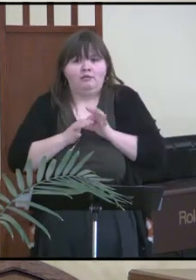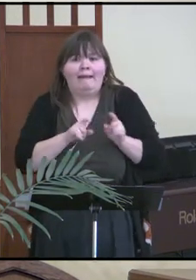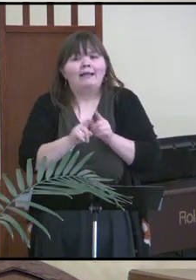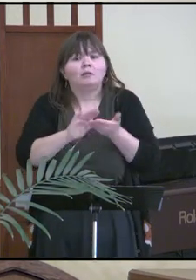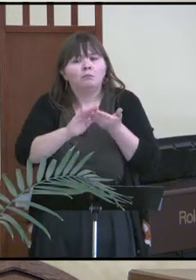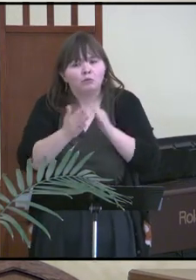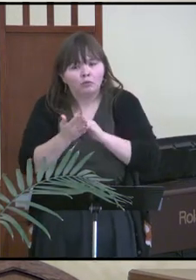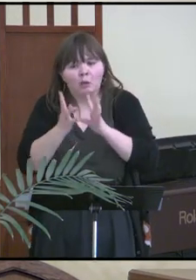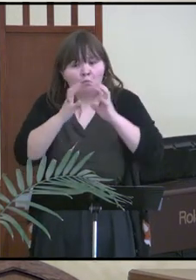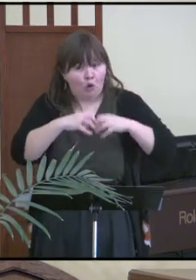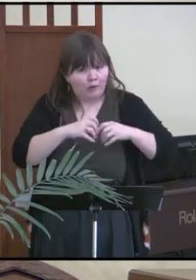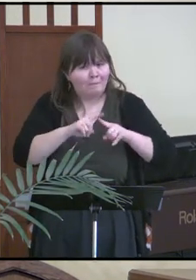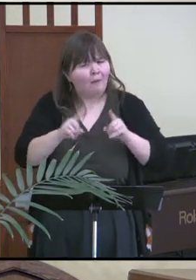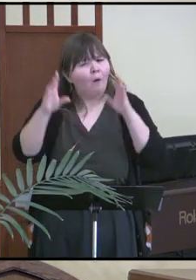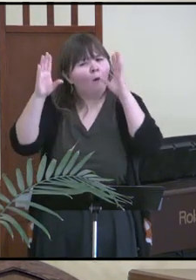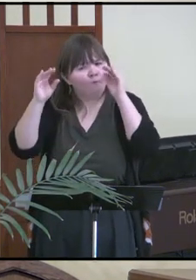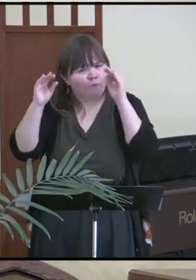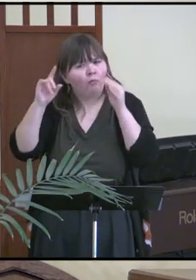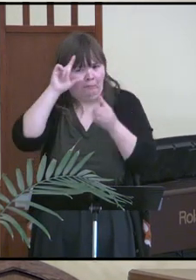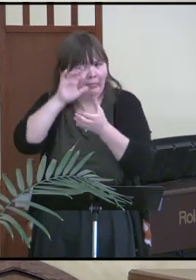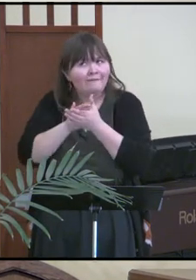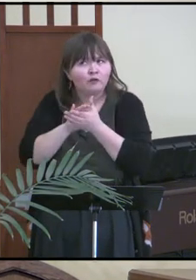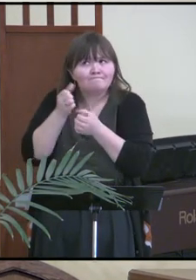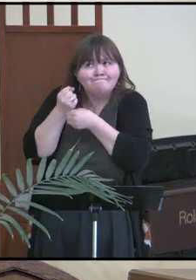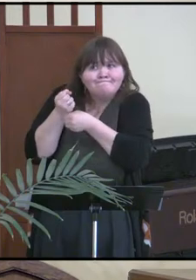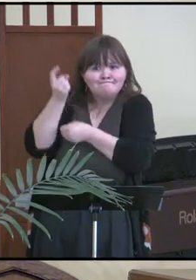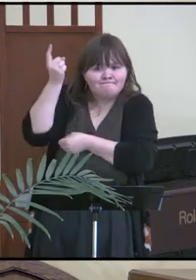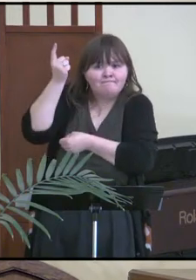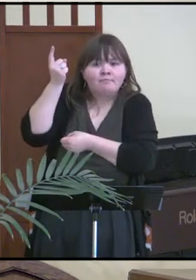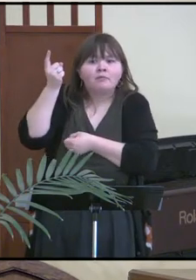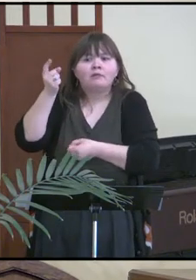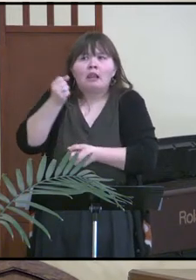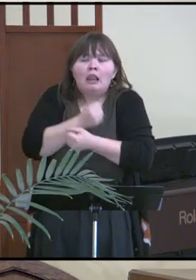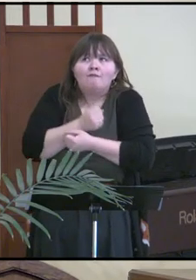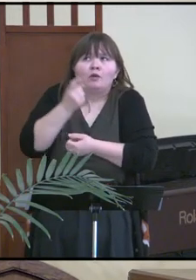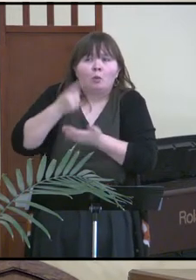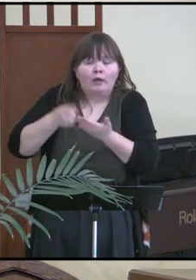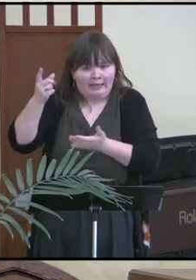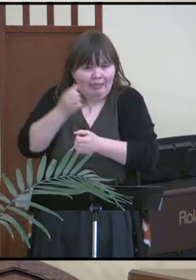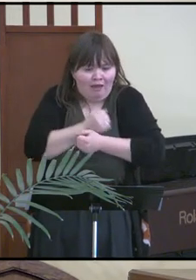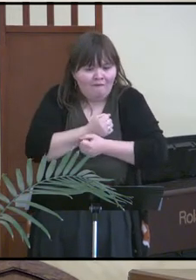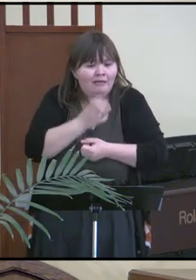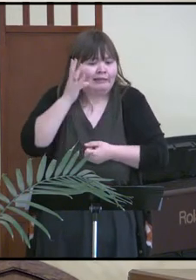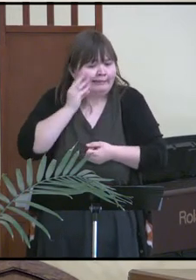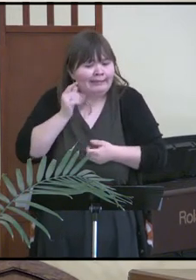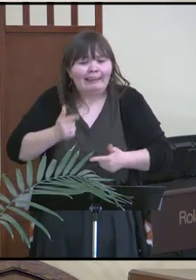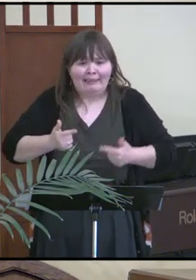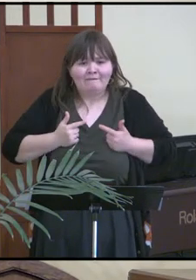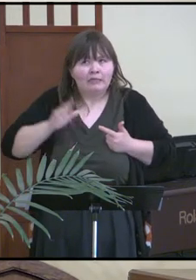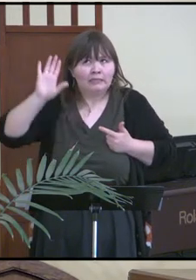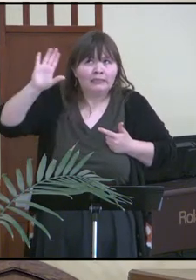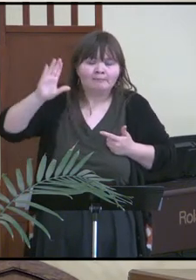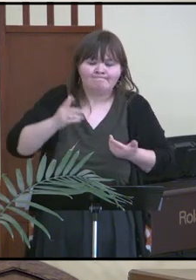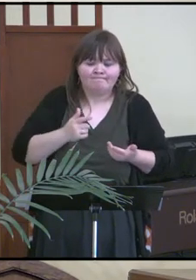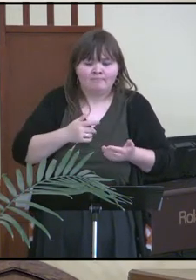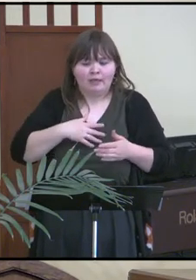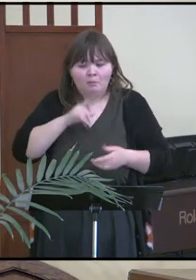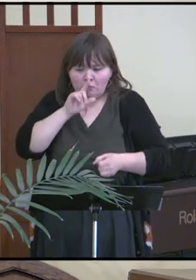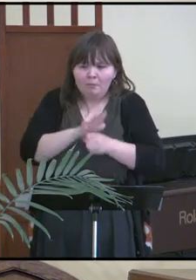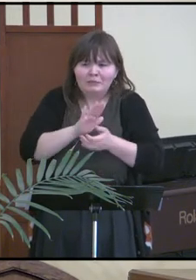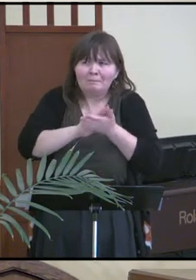of broken but hopeful believers, loving what he loved, living what he taught, and striving to be his faithful